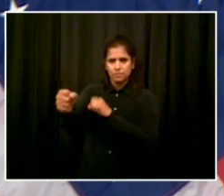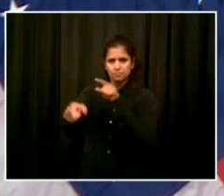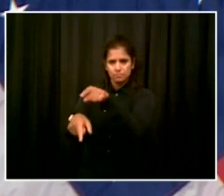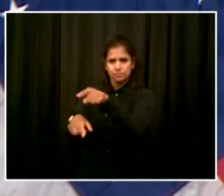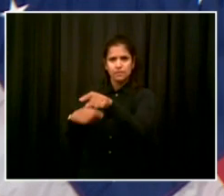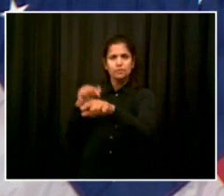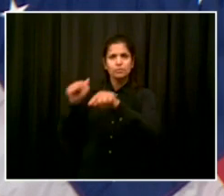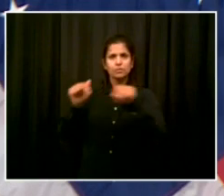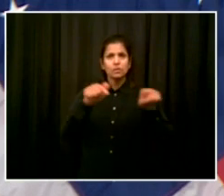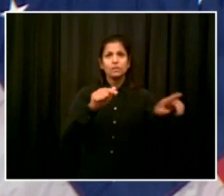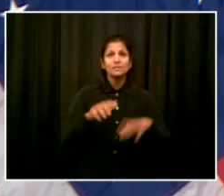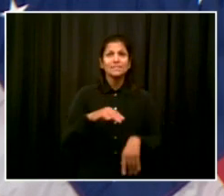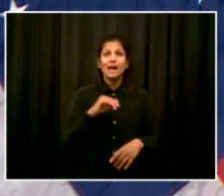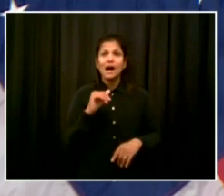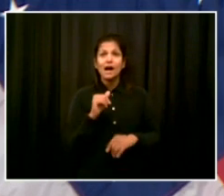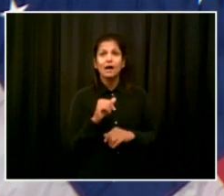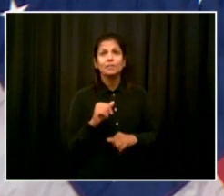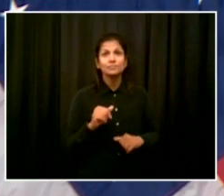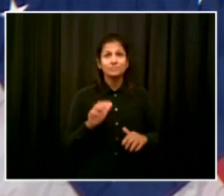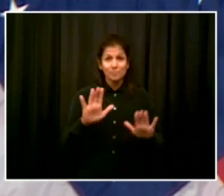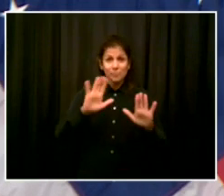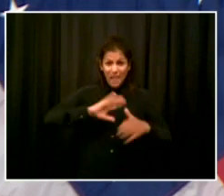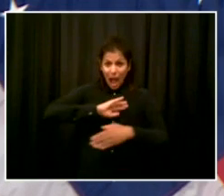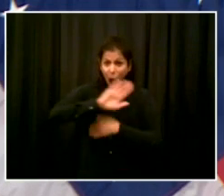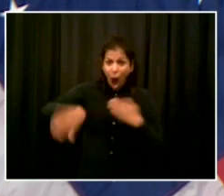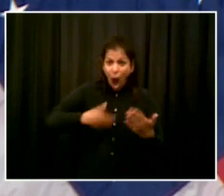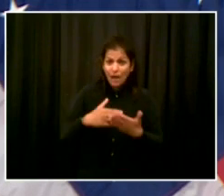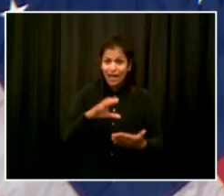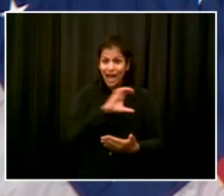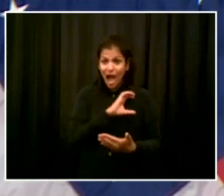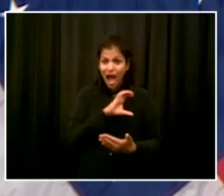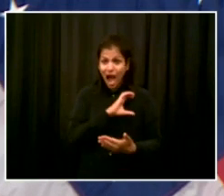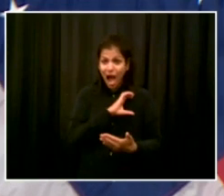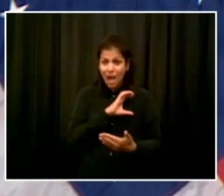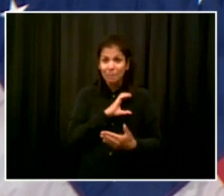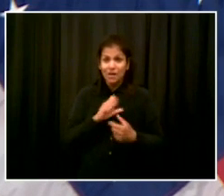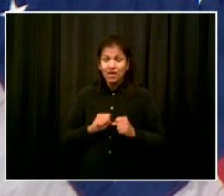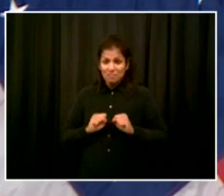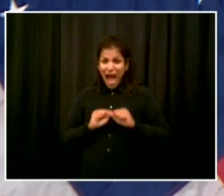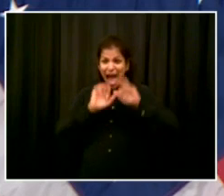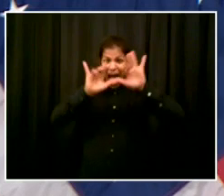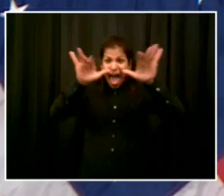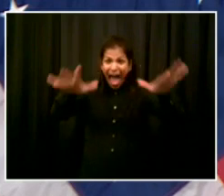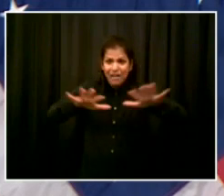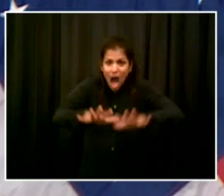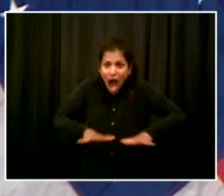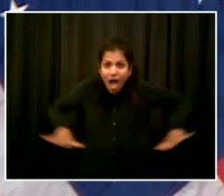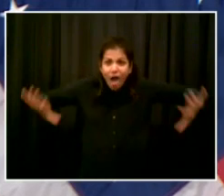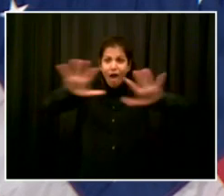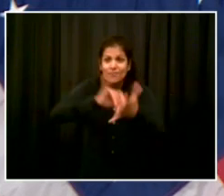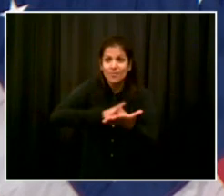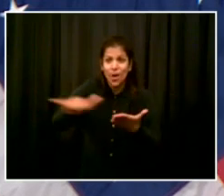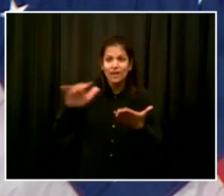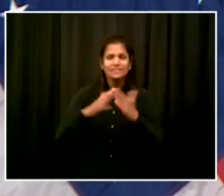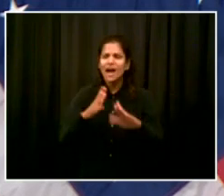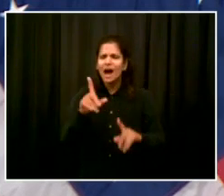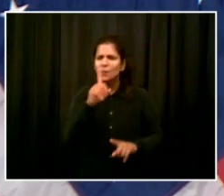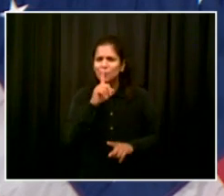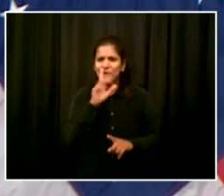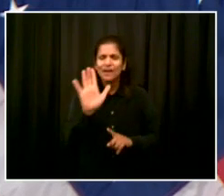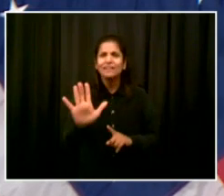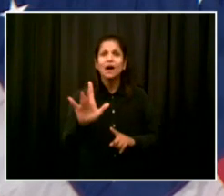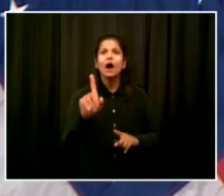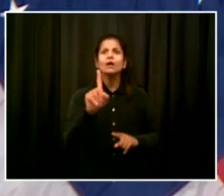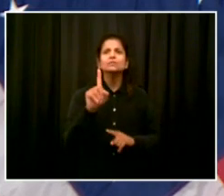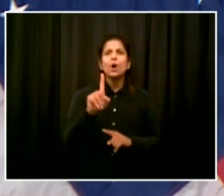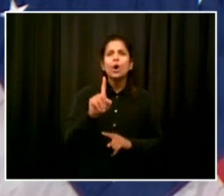know all too well because they hear the gunshots. So we are on it. We are deploying to stop it. And we are